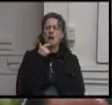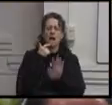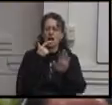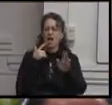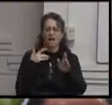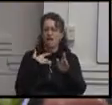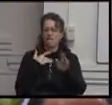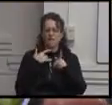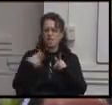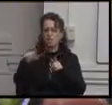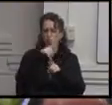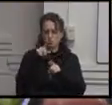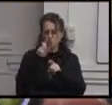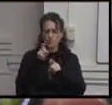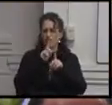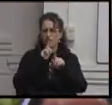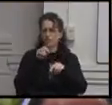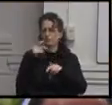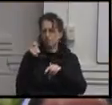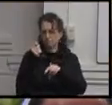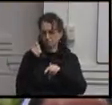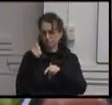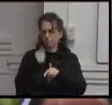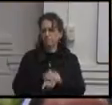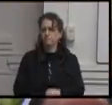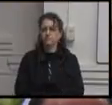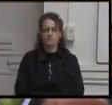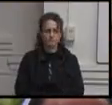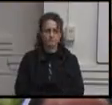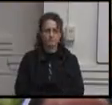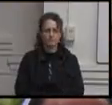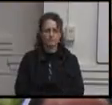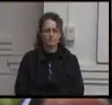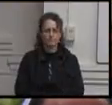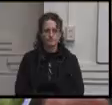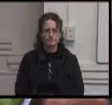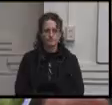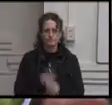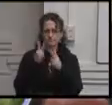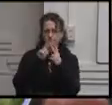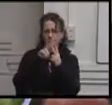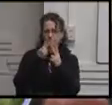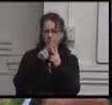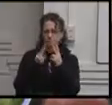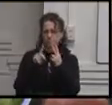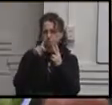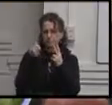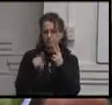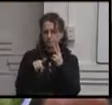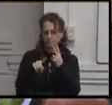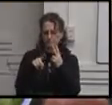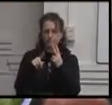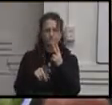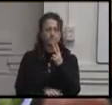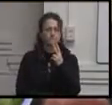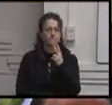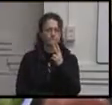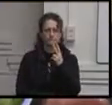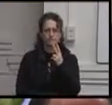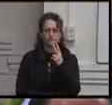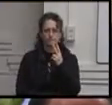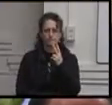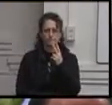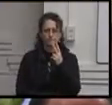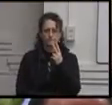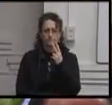board time to hear the report. I have wondered about two things. One is,